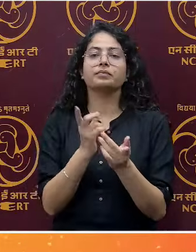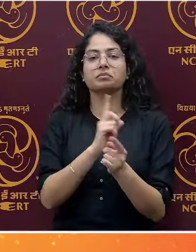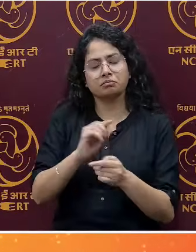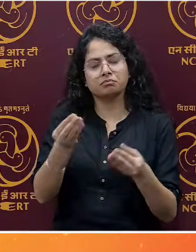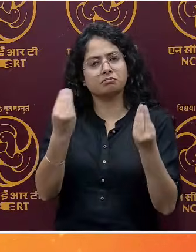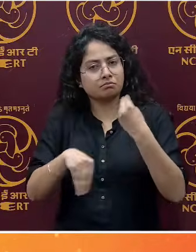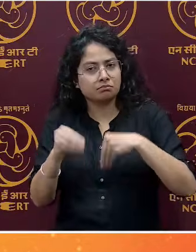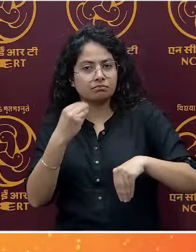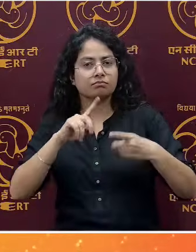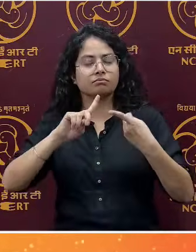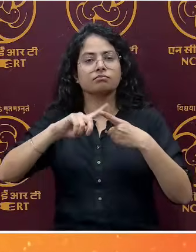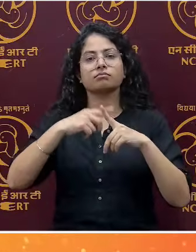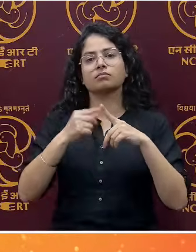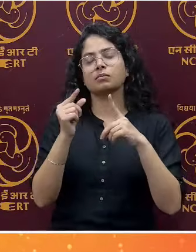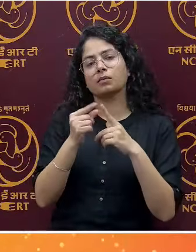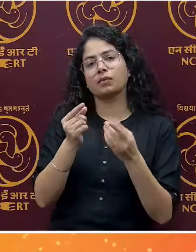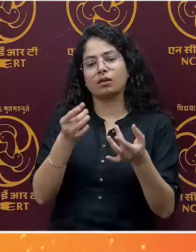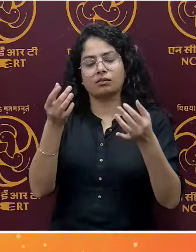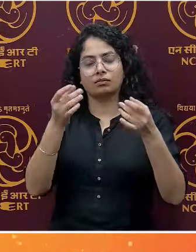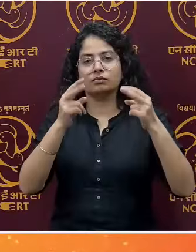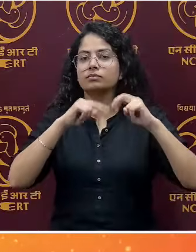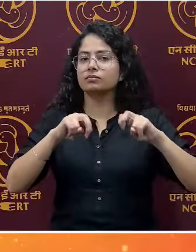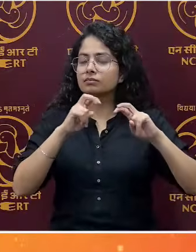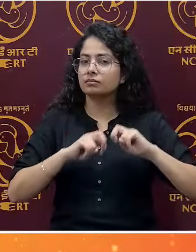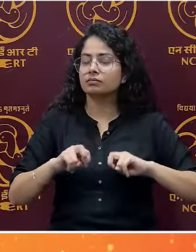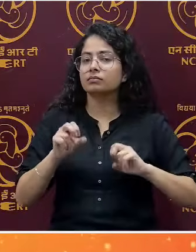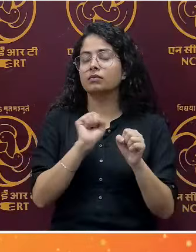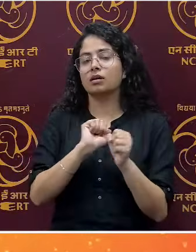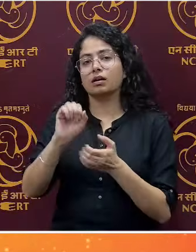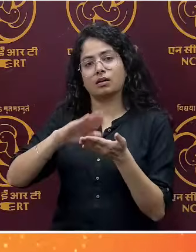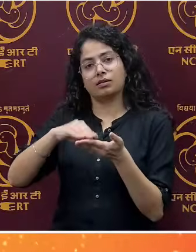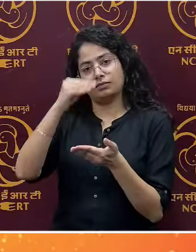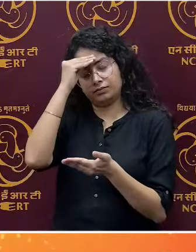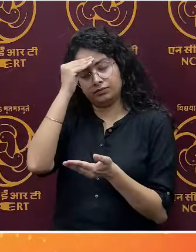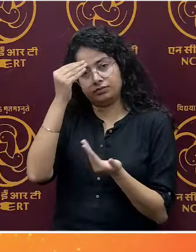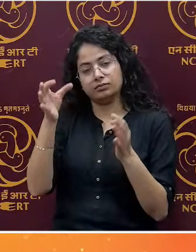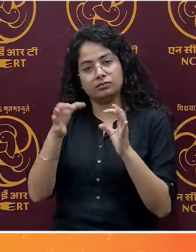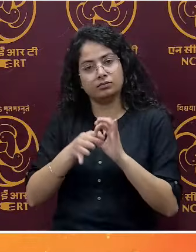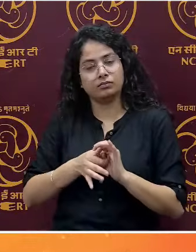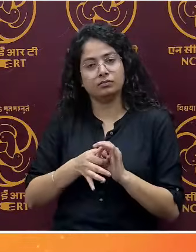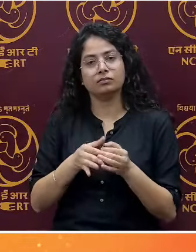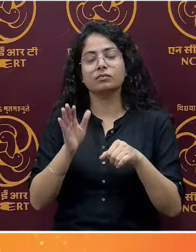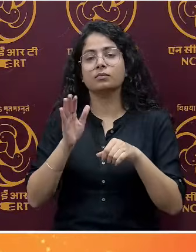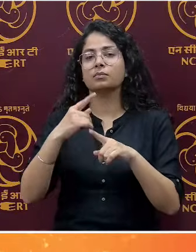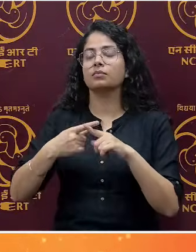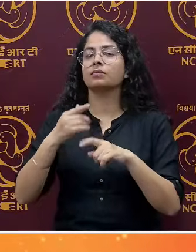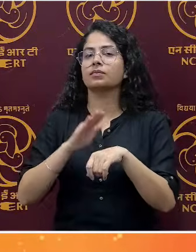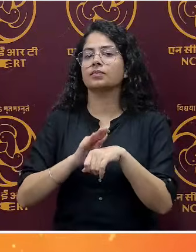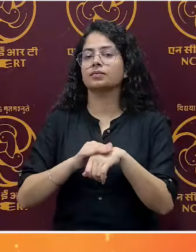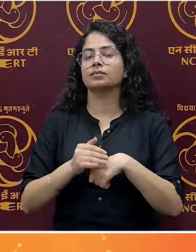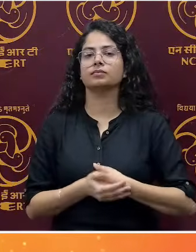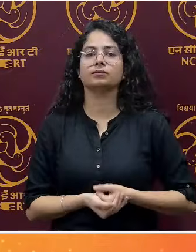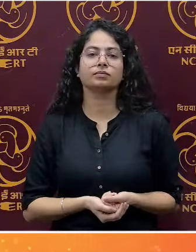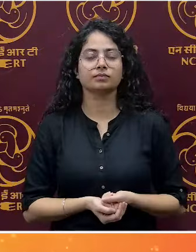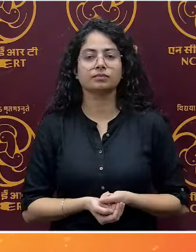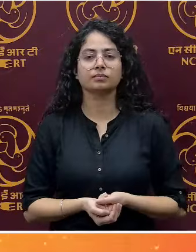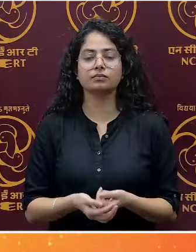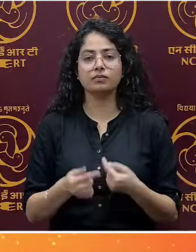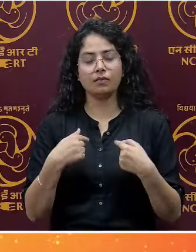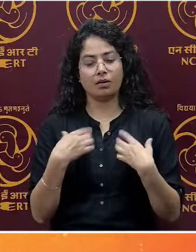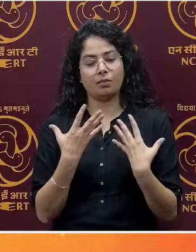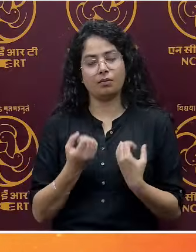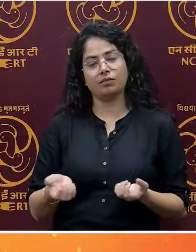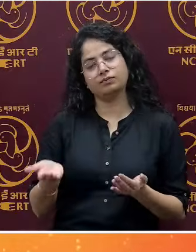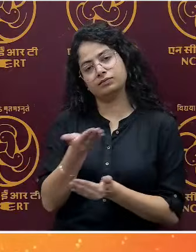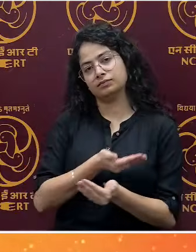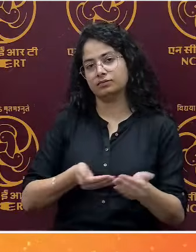on experimenting, keep on exploring to make your learning engaging and experiential. So, that is what I want to tell all